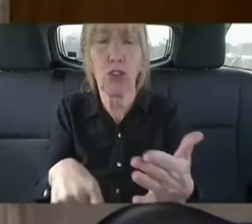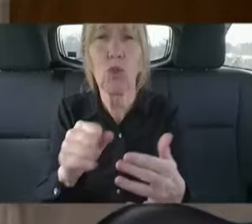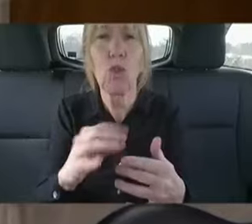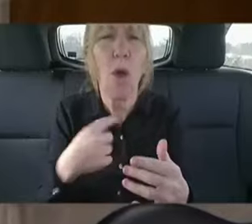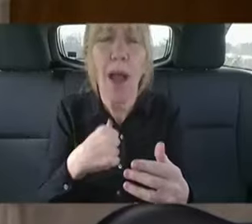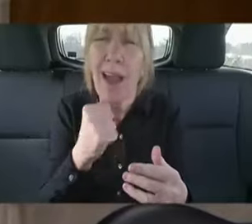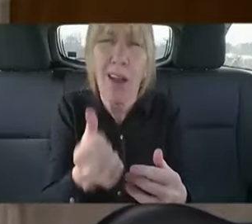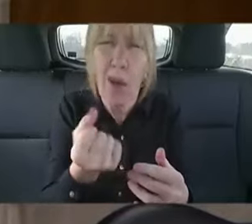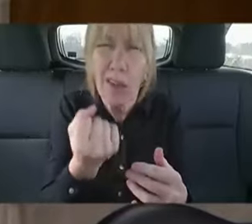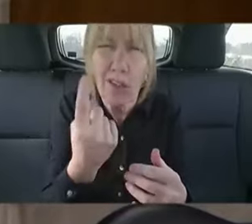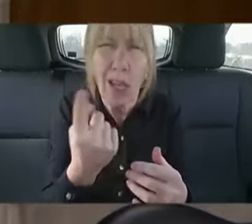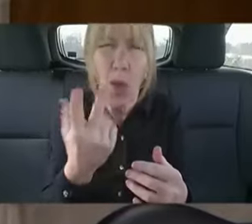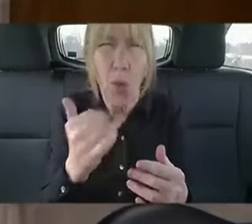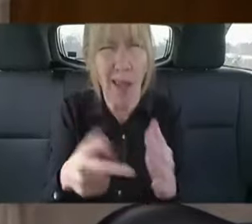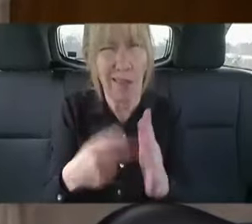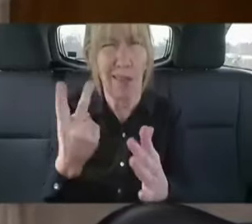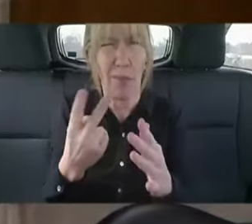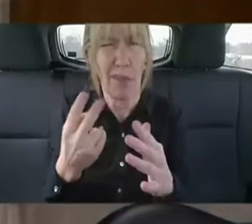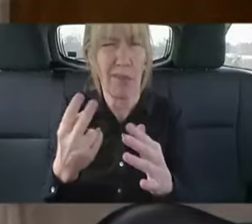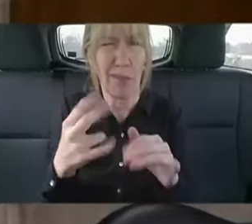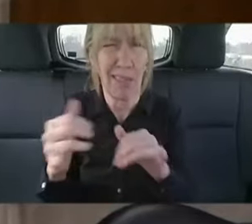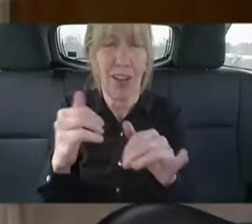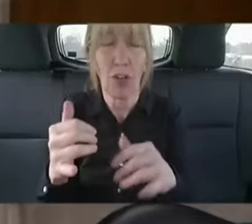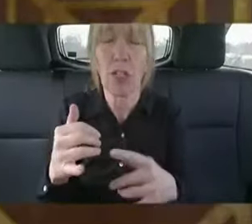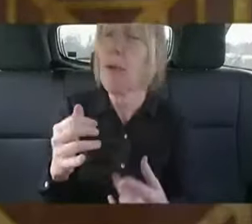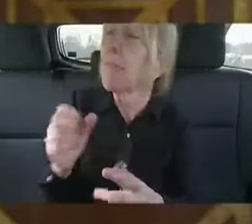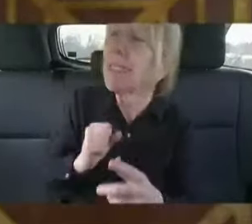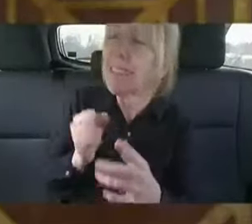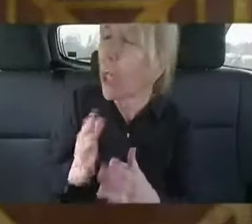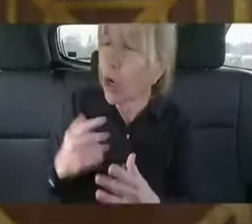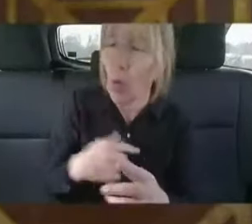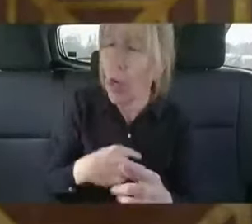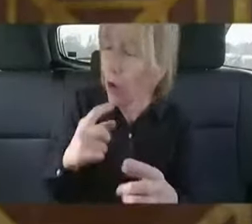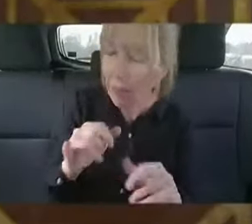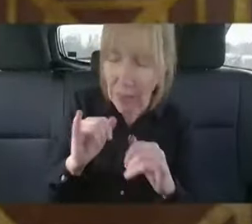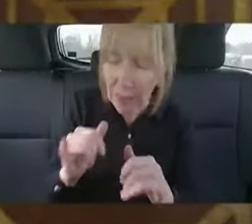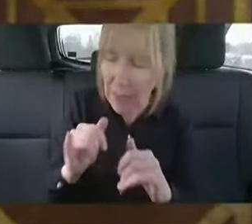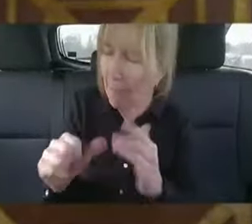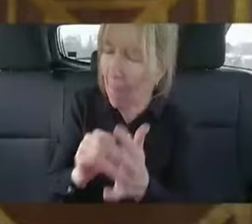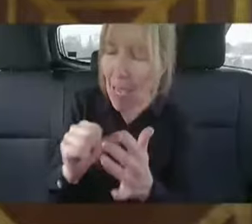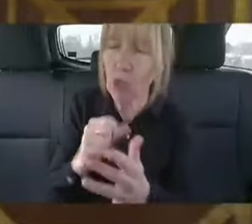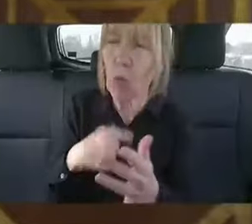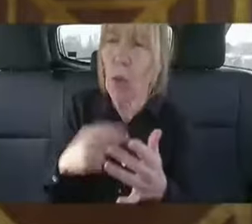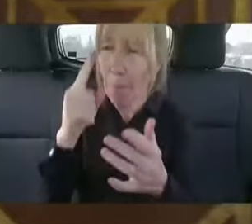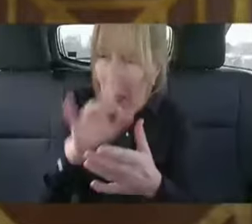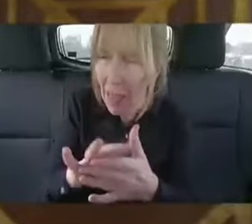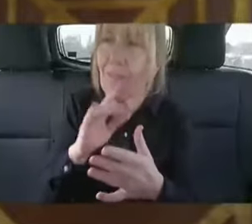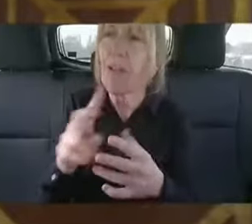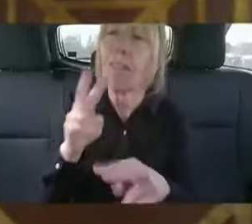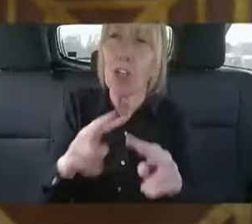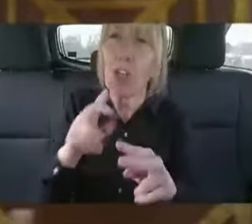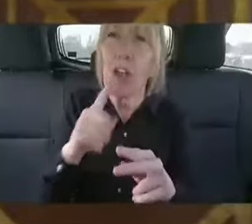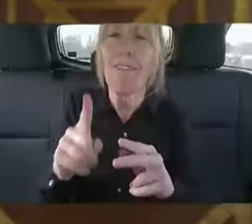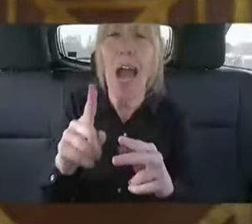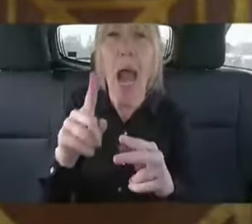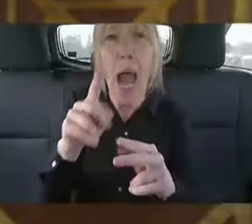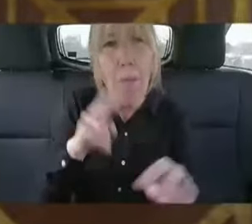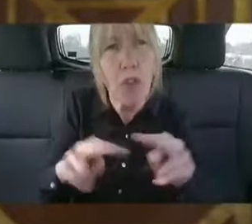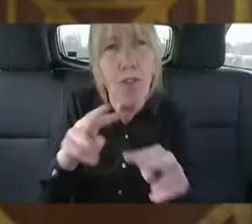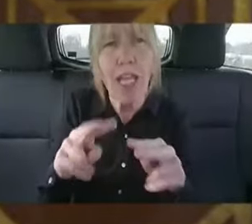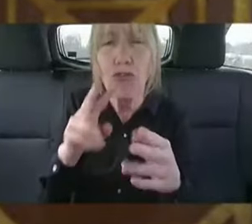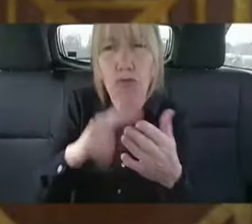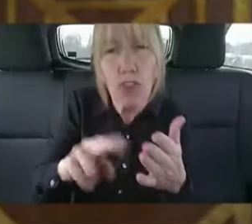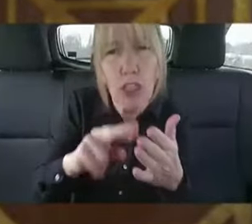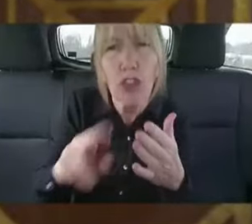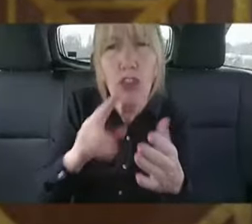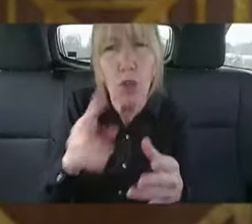double standard is all about. No, Senator, we're on the same page. We actually believe very firmly in the value of observational research to really inform a lot